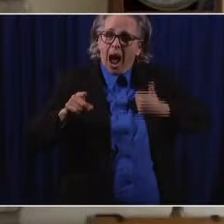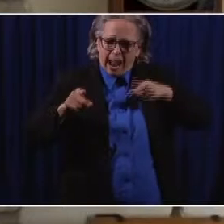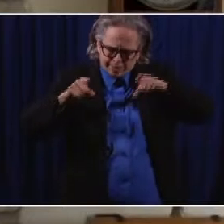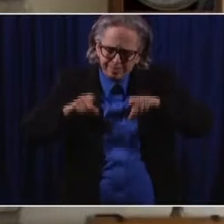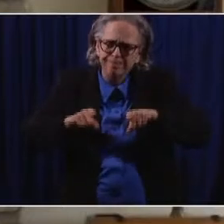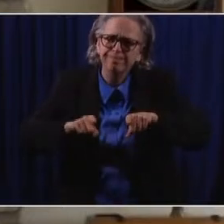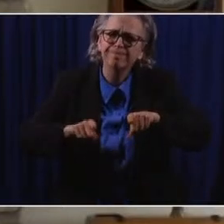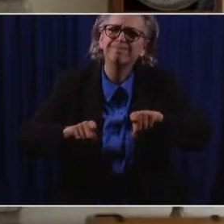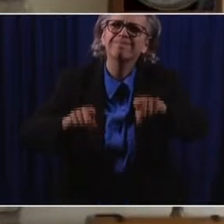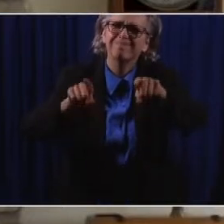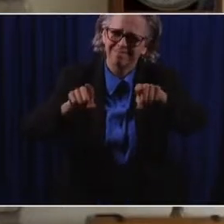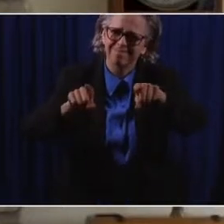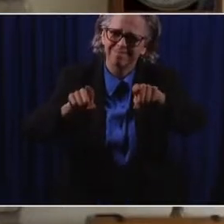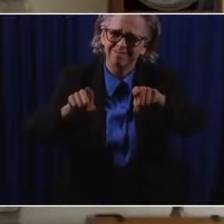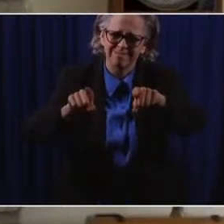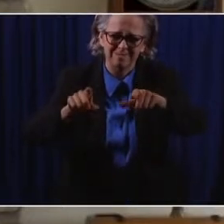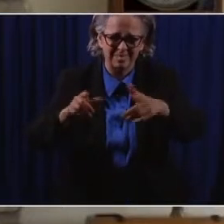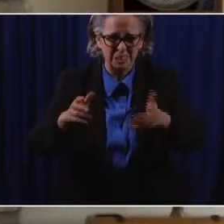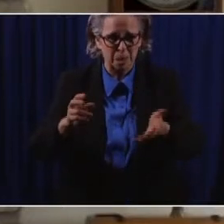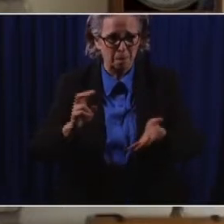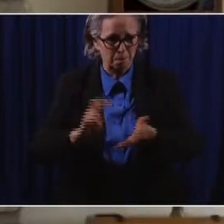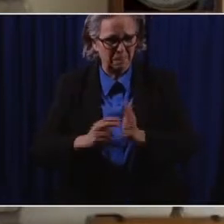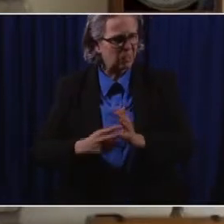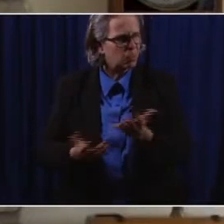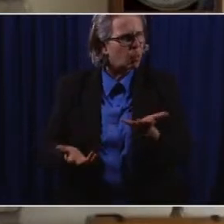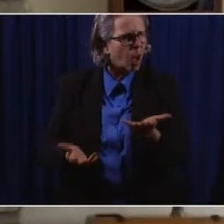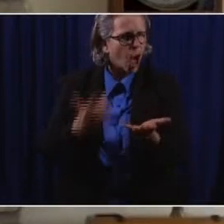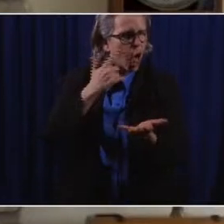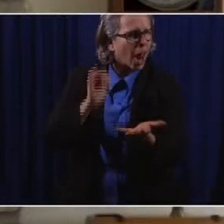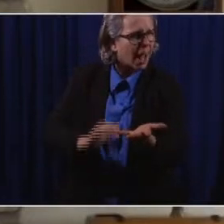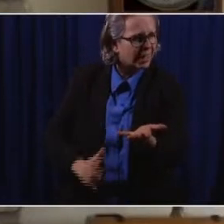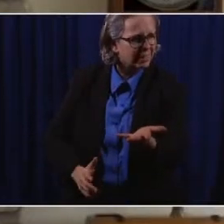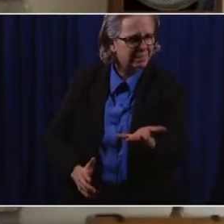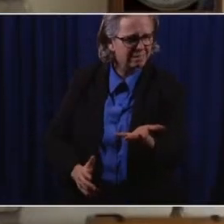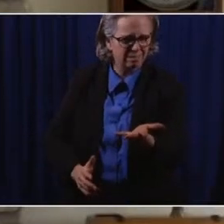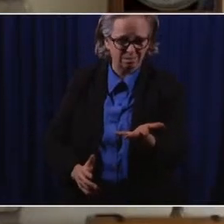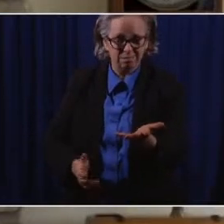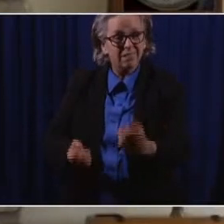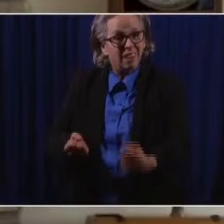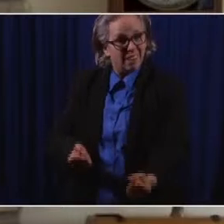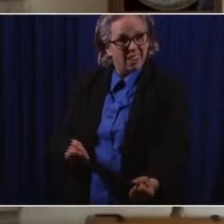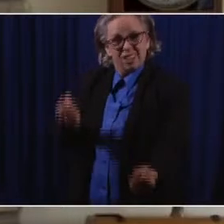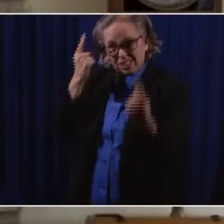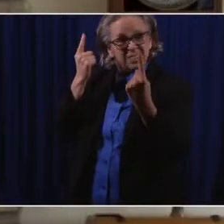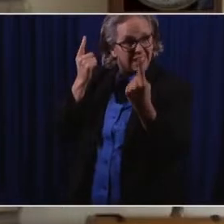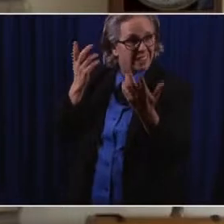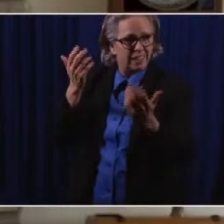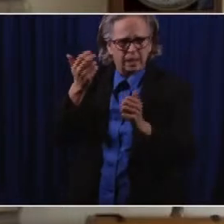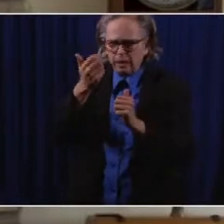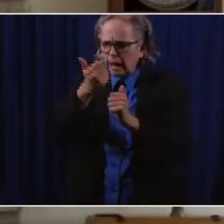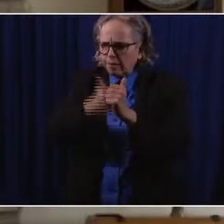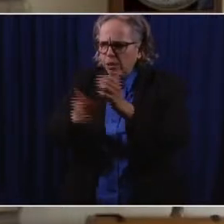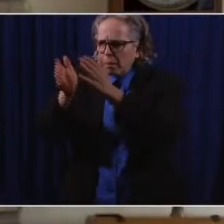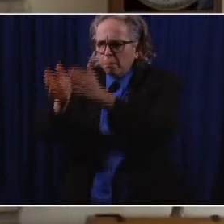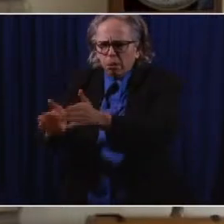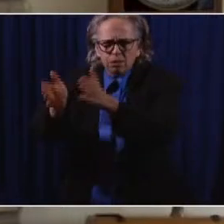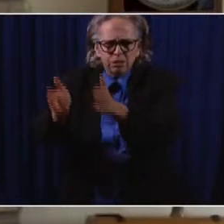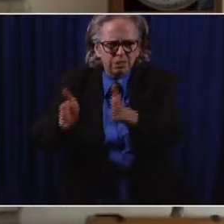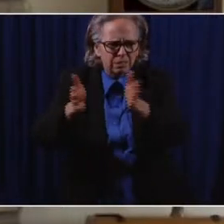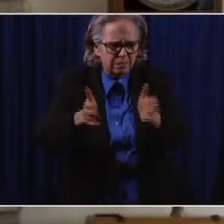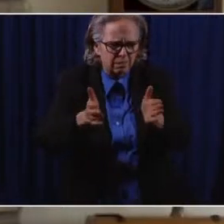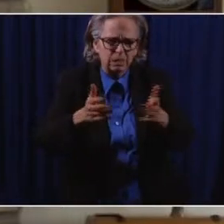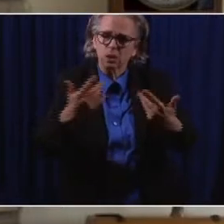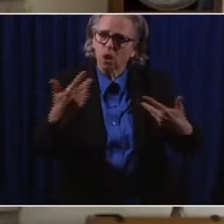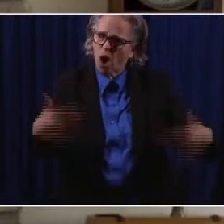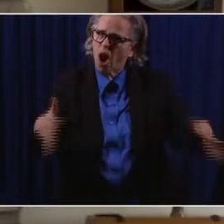every community in Ohio and that all of us are at risk of getting it. Part of that also means taking the